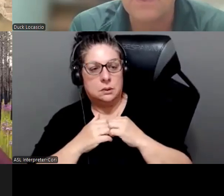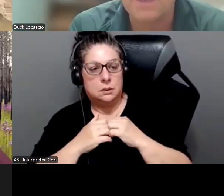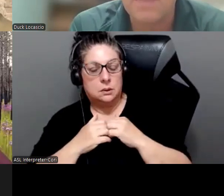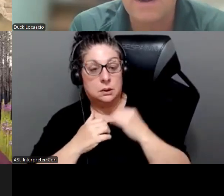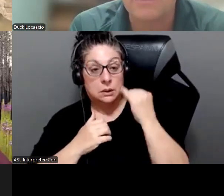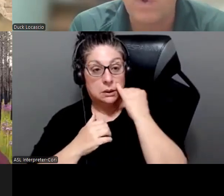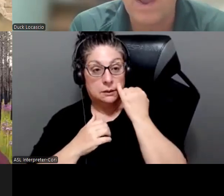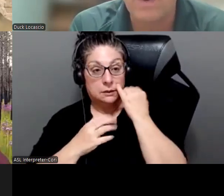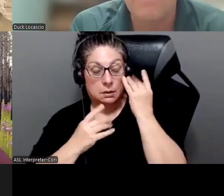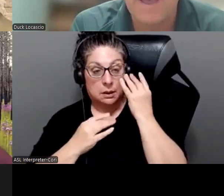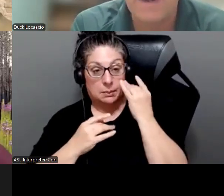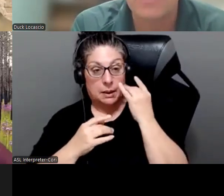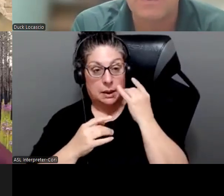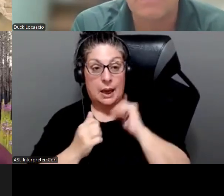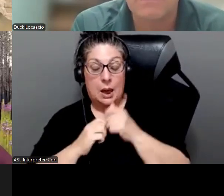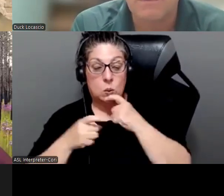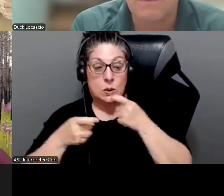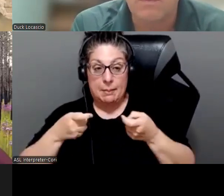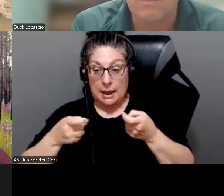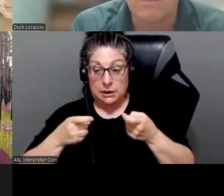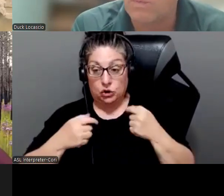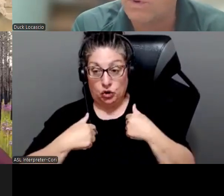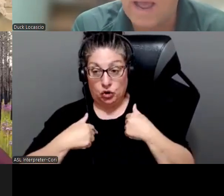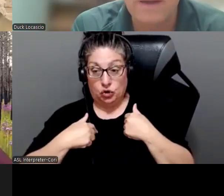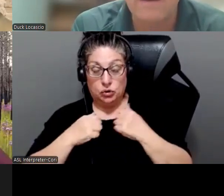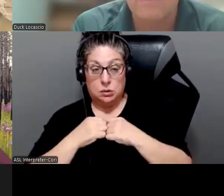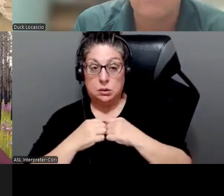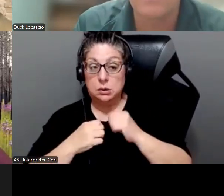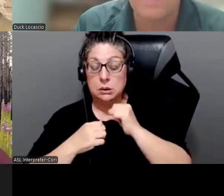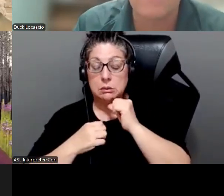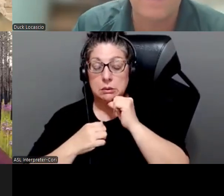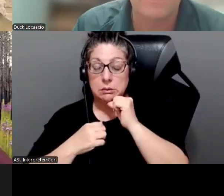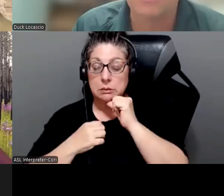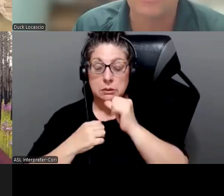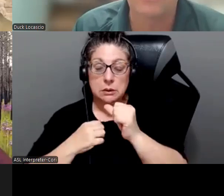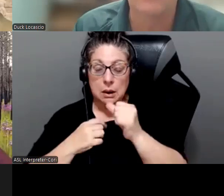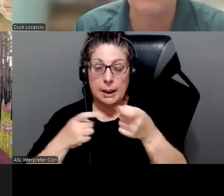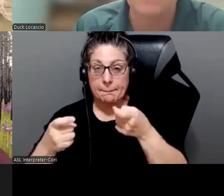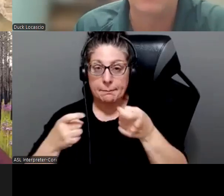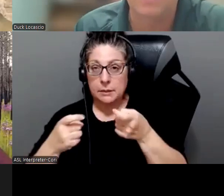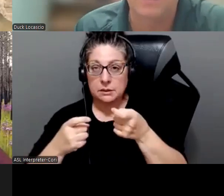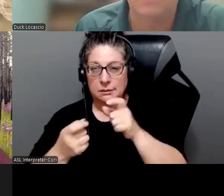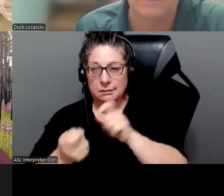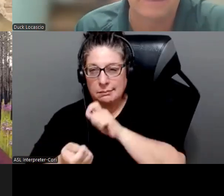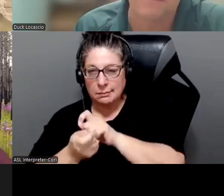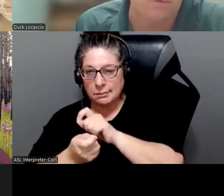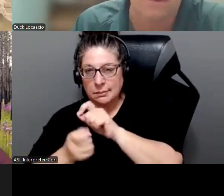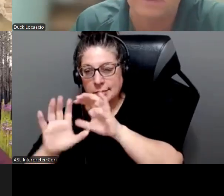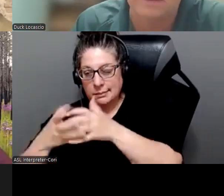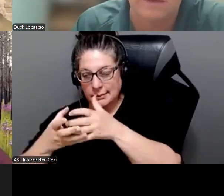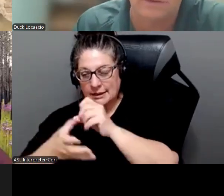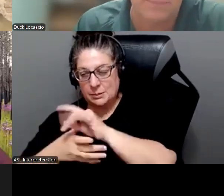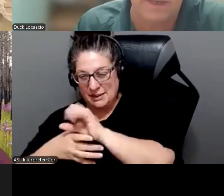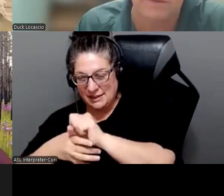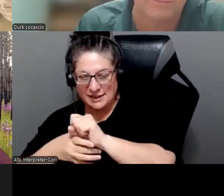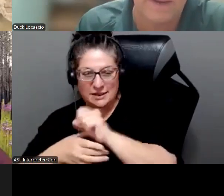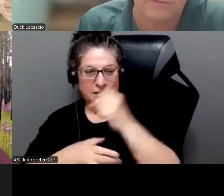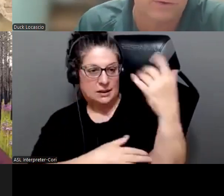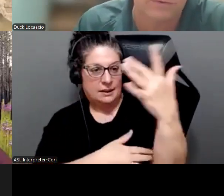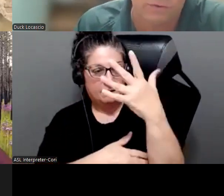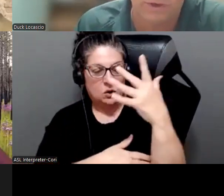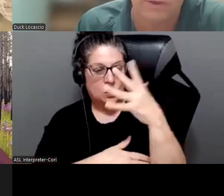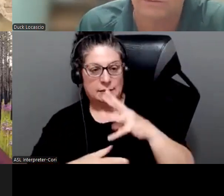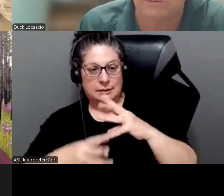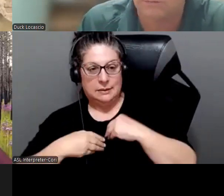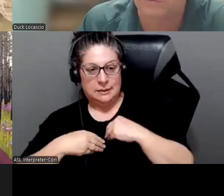If you think about it, the way we manage, we're not managing certain species. We let the forest dictate the species based